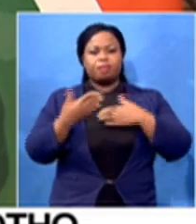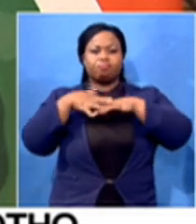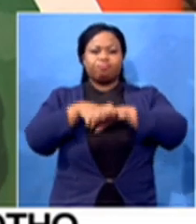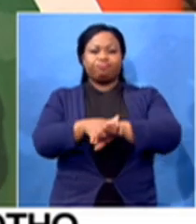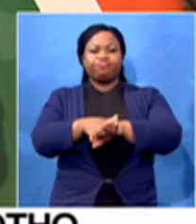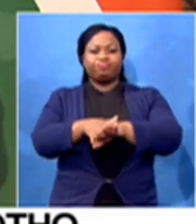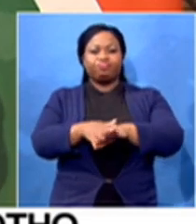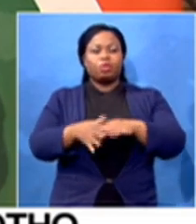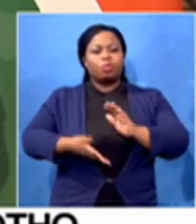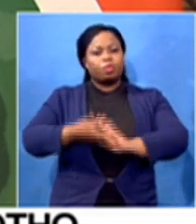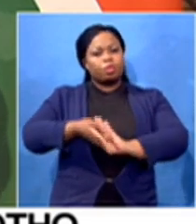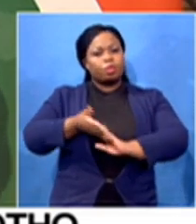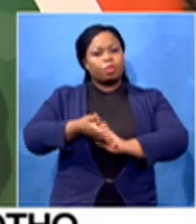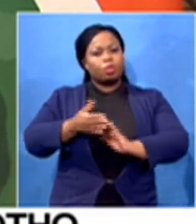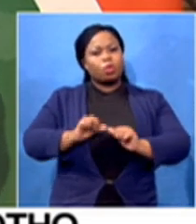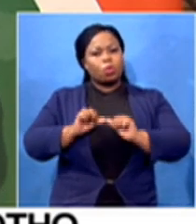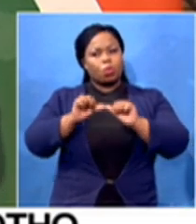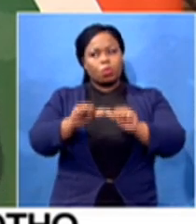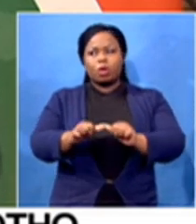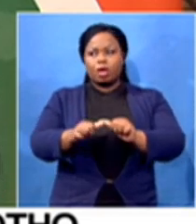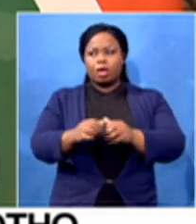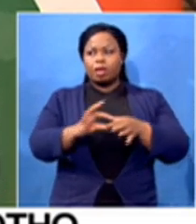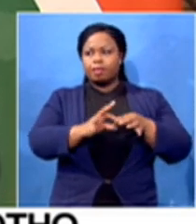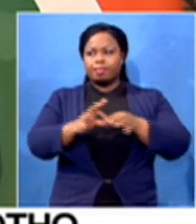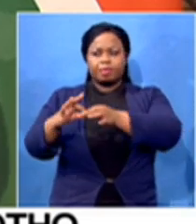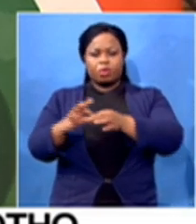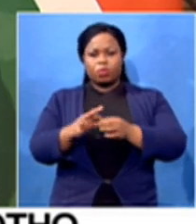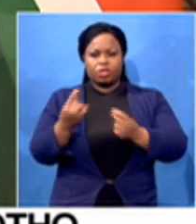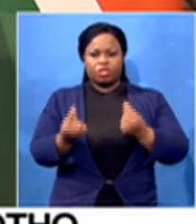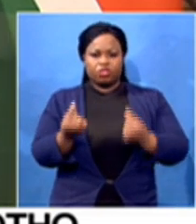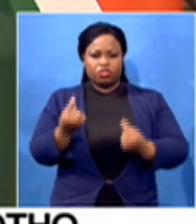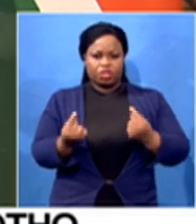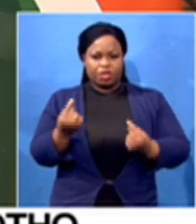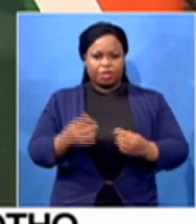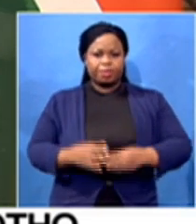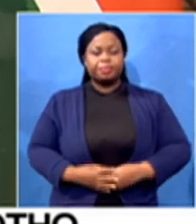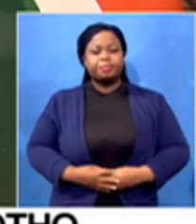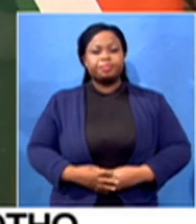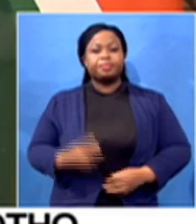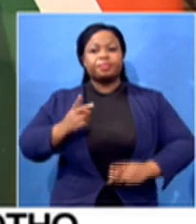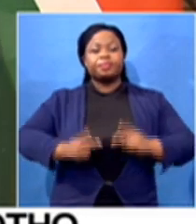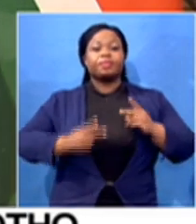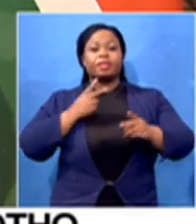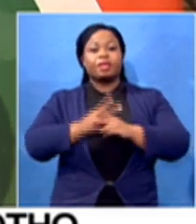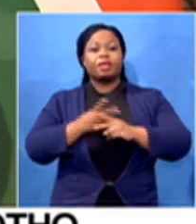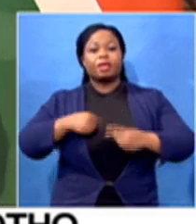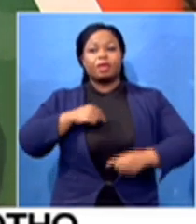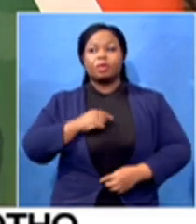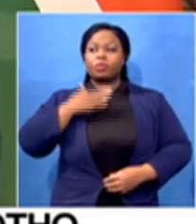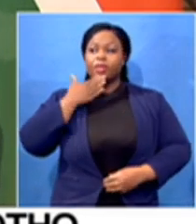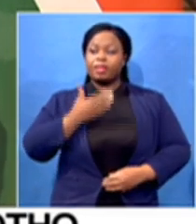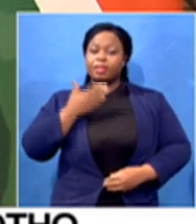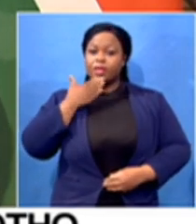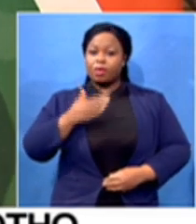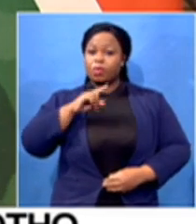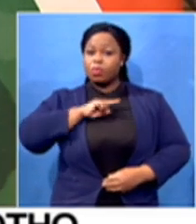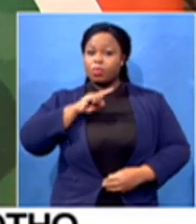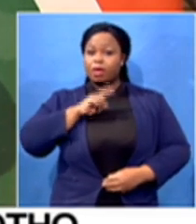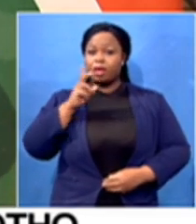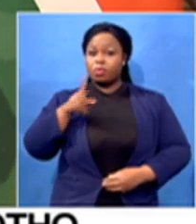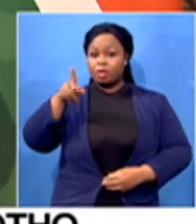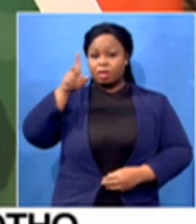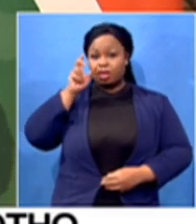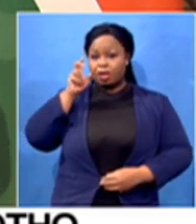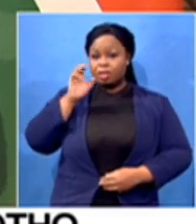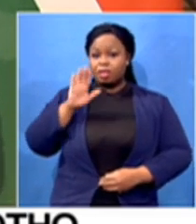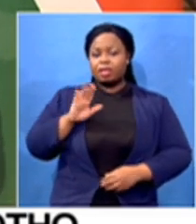tsela e ntle ya ho sebedisana. Re lebohile hape le ho utlwa gothwe taba